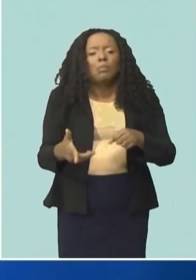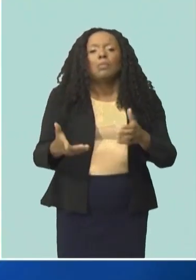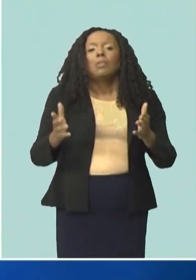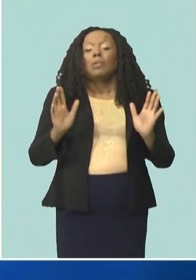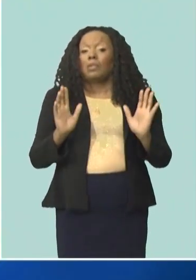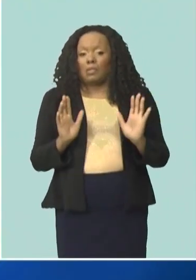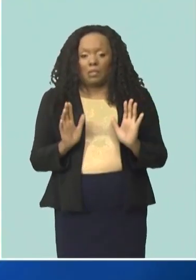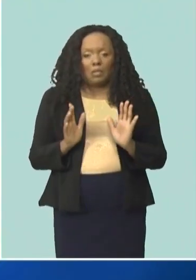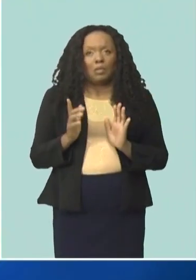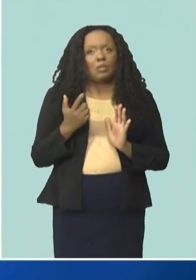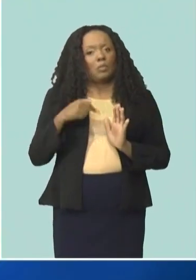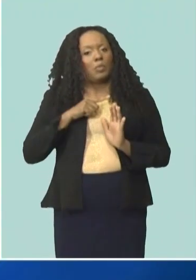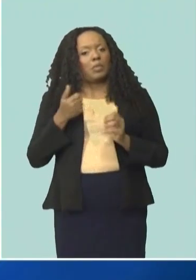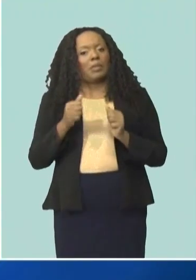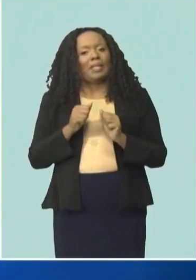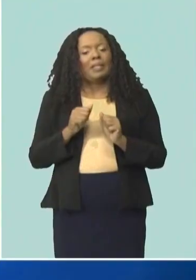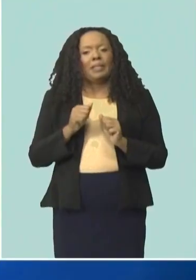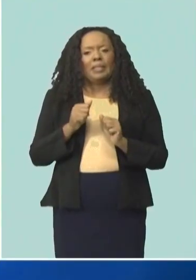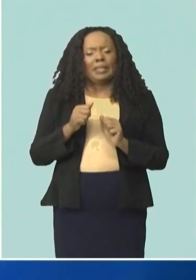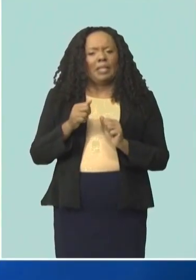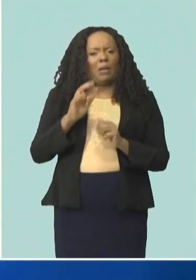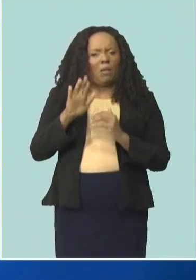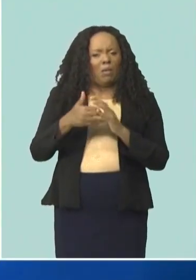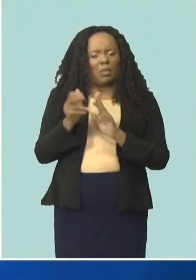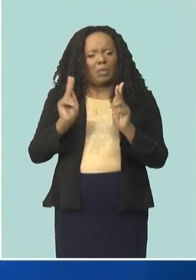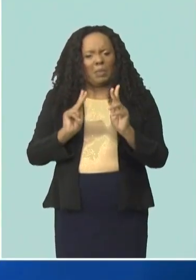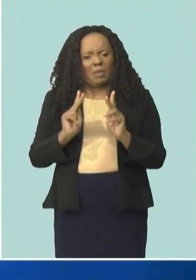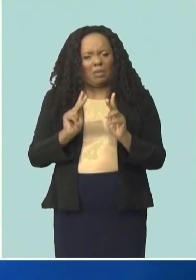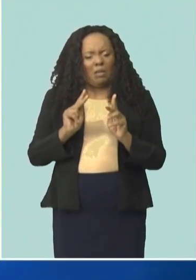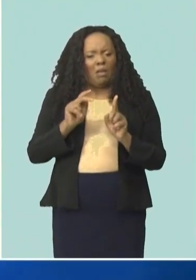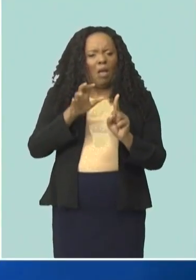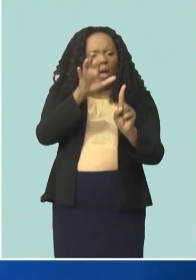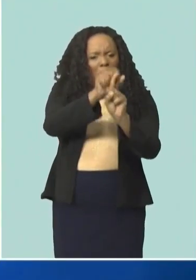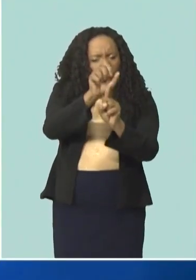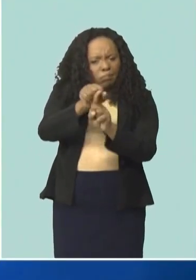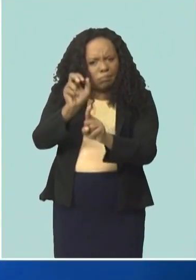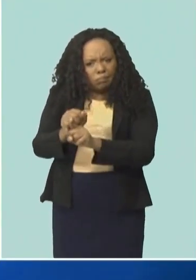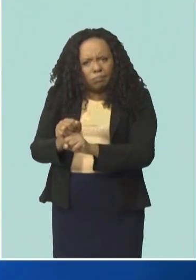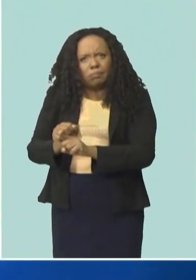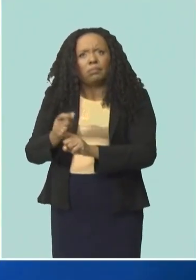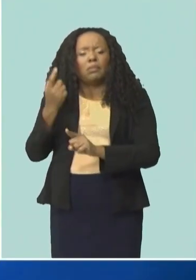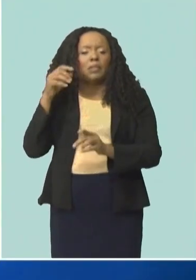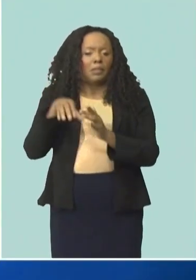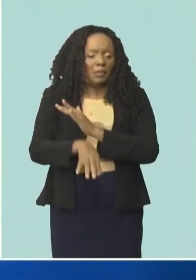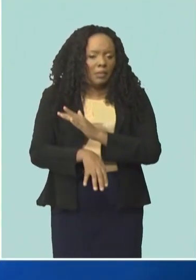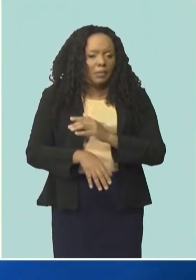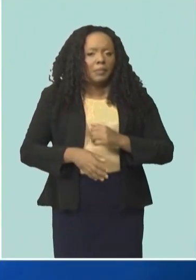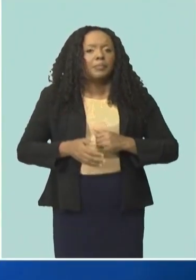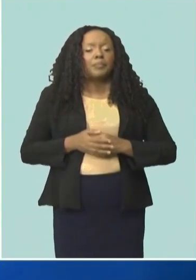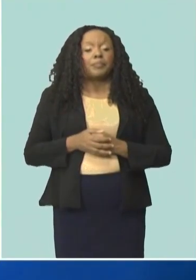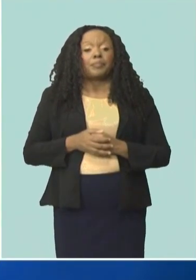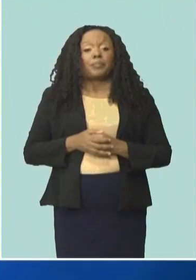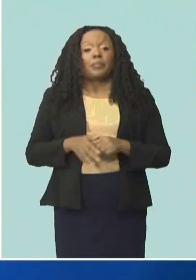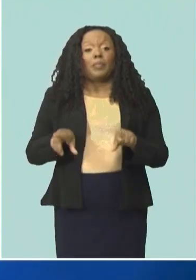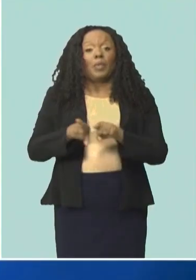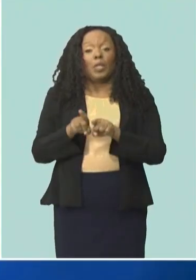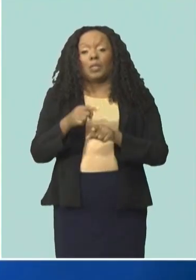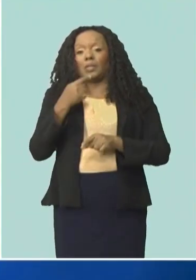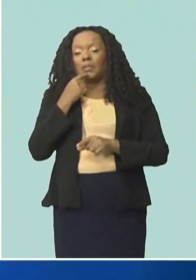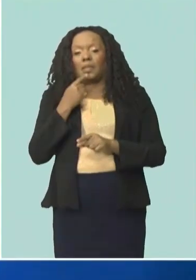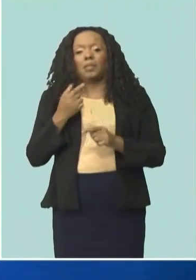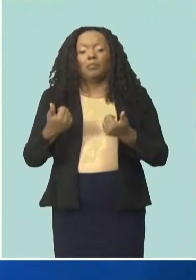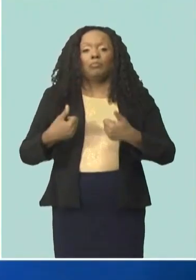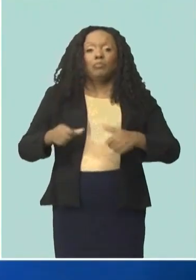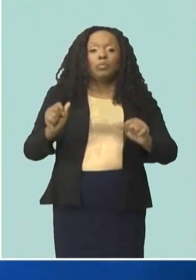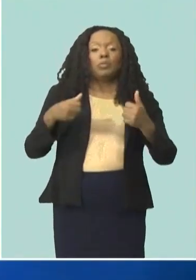after those persons who may be riding motorcycles for the purpose of committing crime. The senior officer said the effort